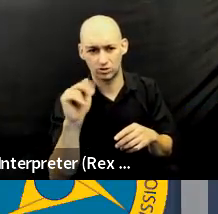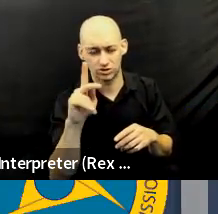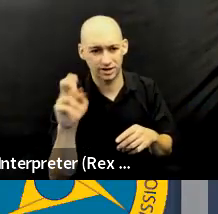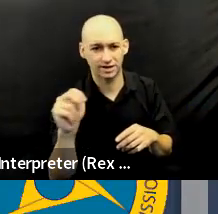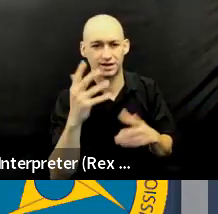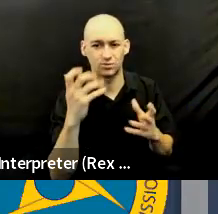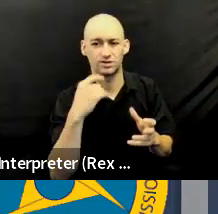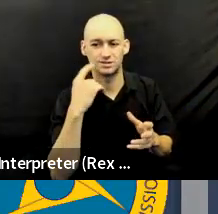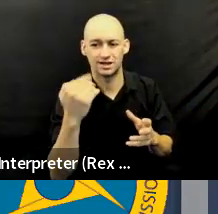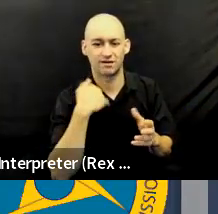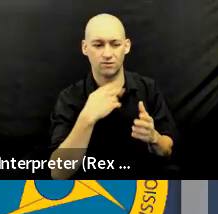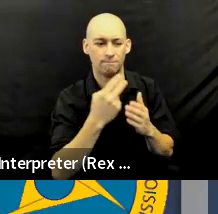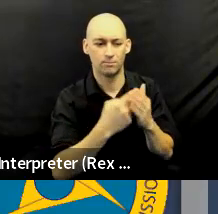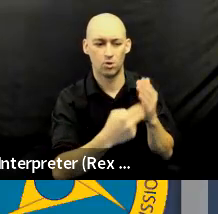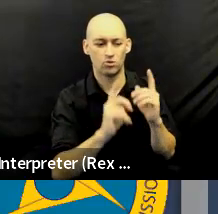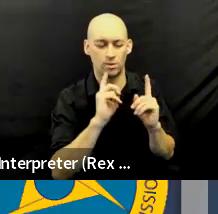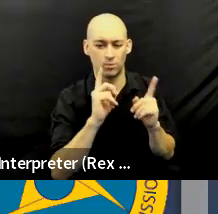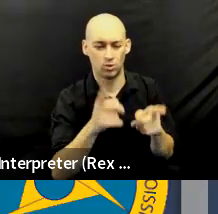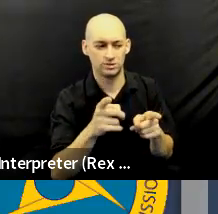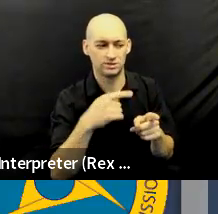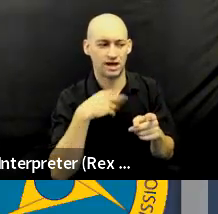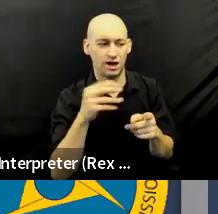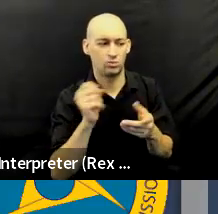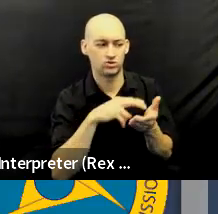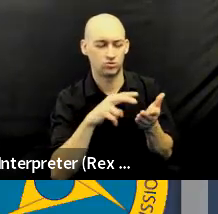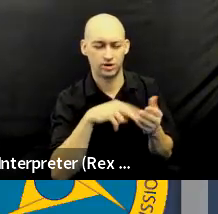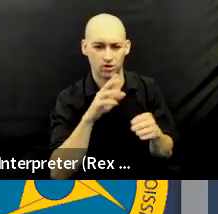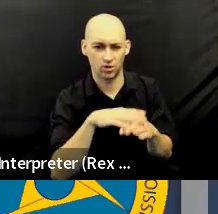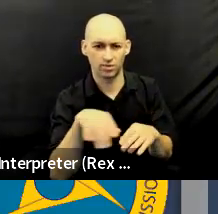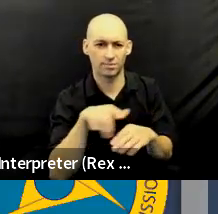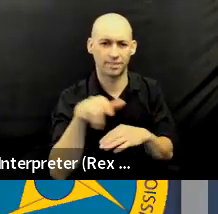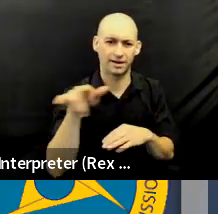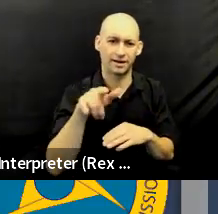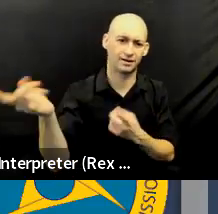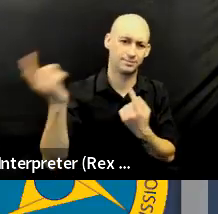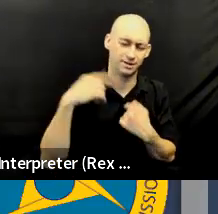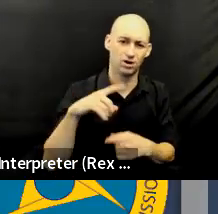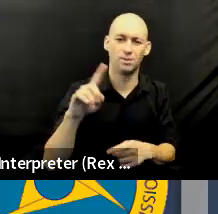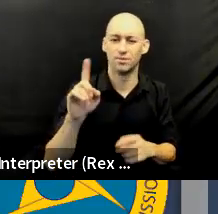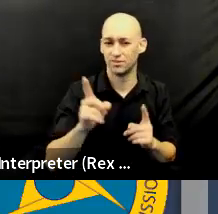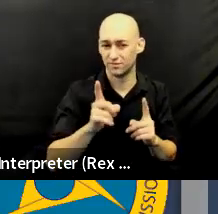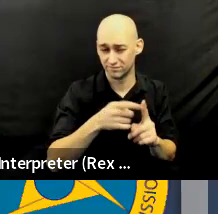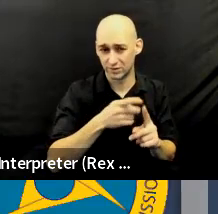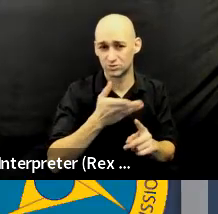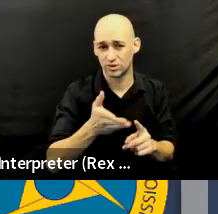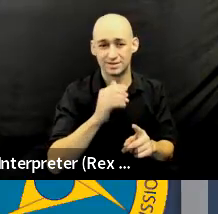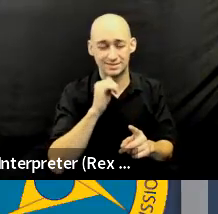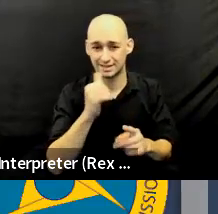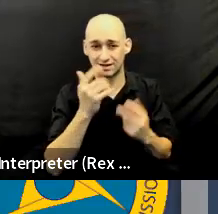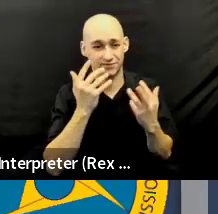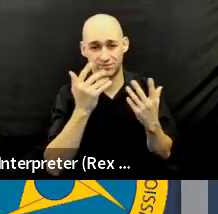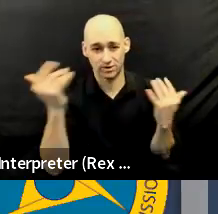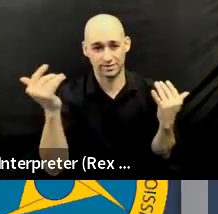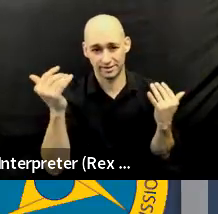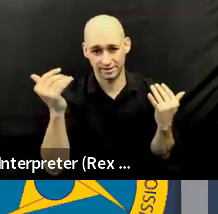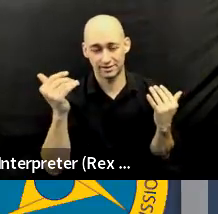both reports. I was reading them on the plane on the way down, but I'd include the first one, which was not as friendly, perhaps, to